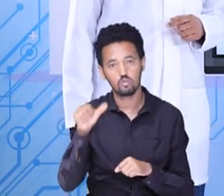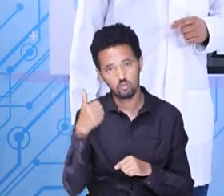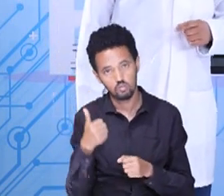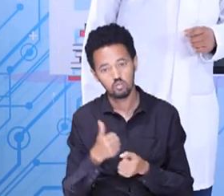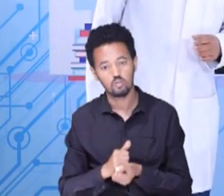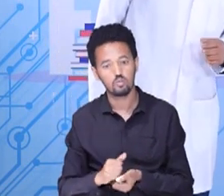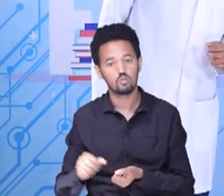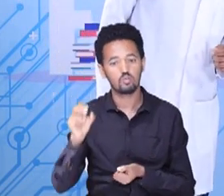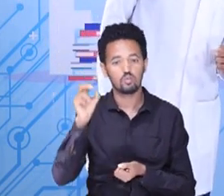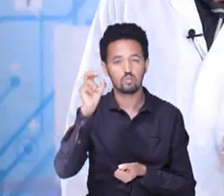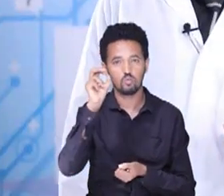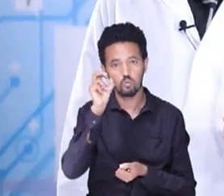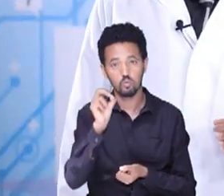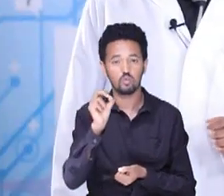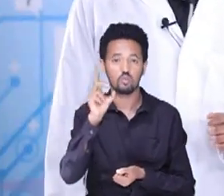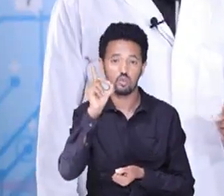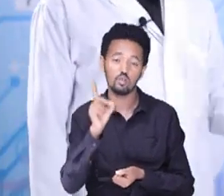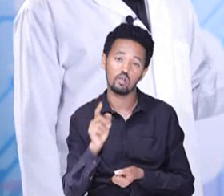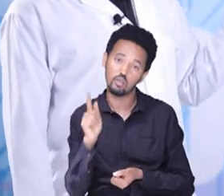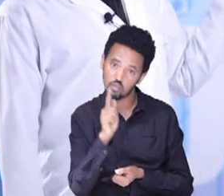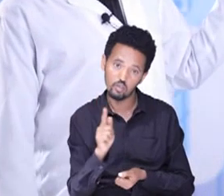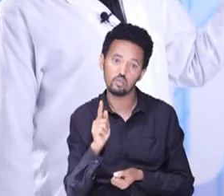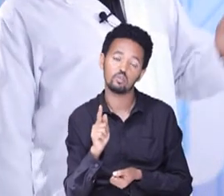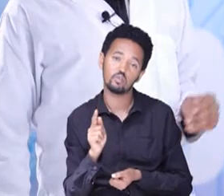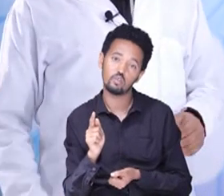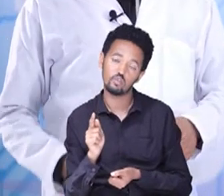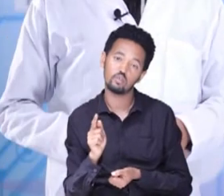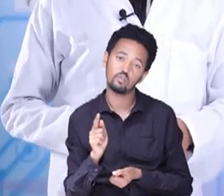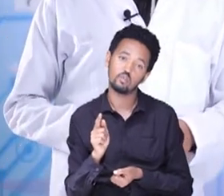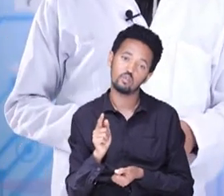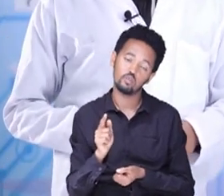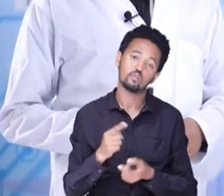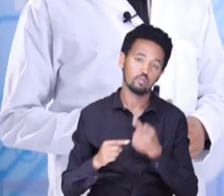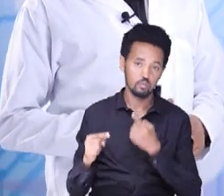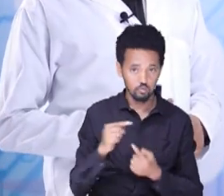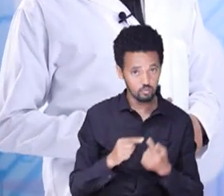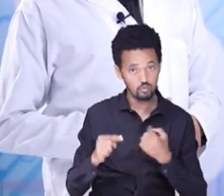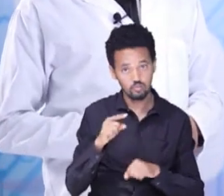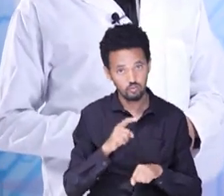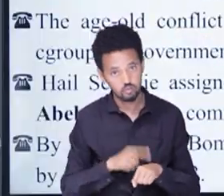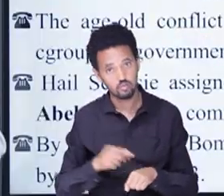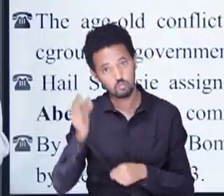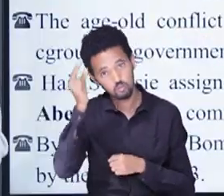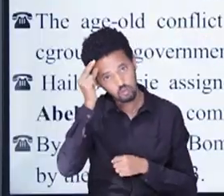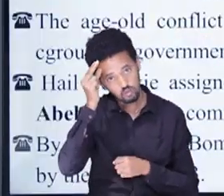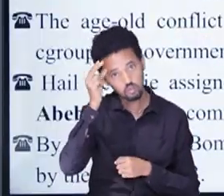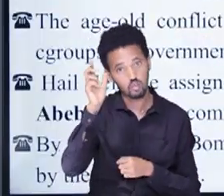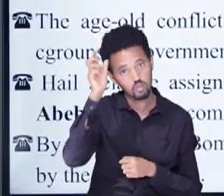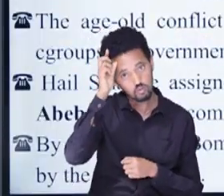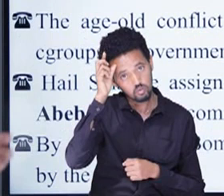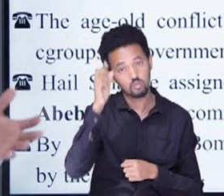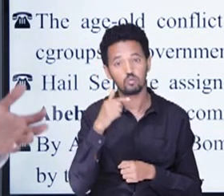the Wayane movement, or the first Wayane movement. The leader of the first Wayane movement was Blatta Haile Mariam